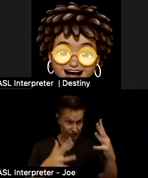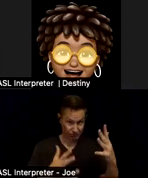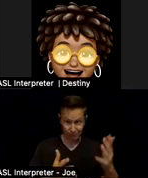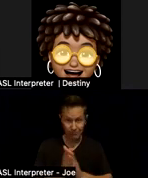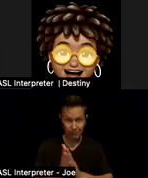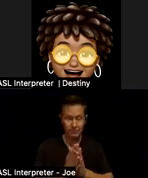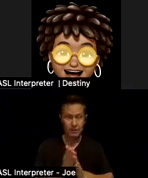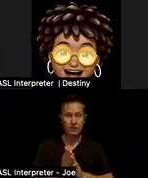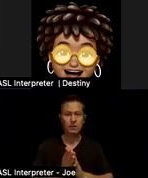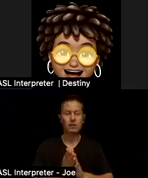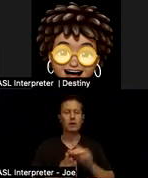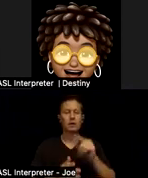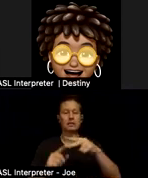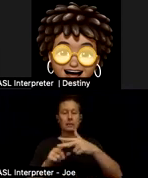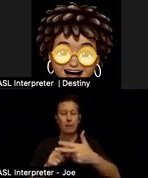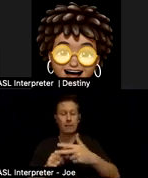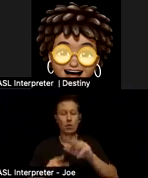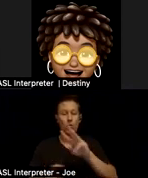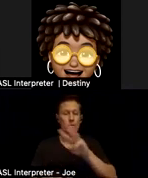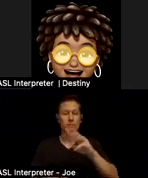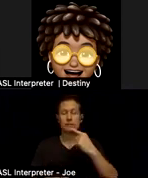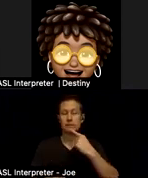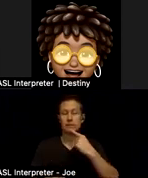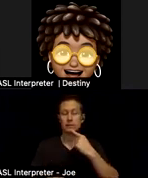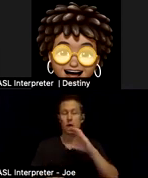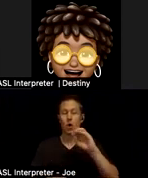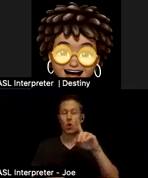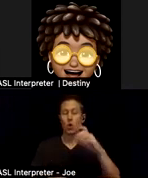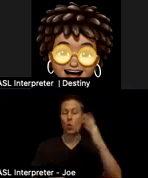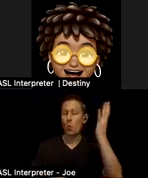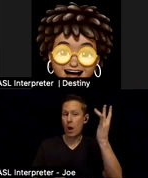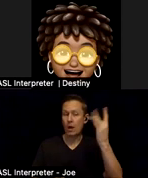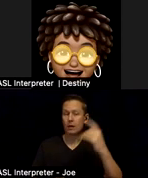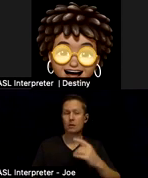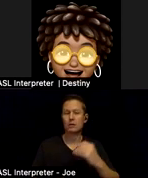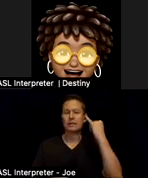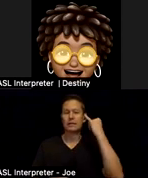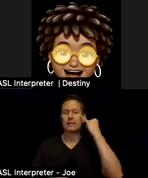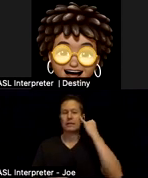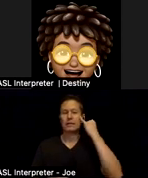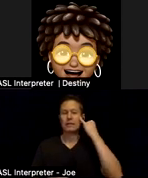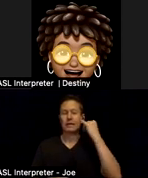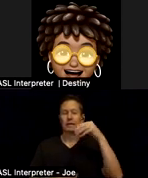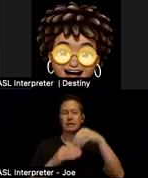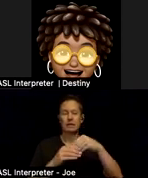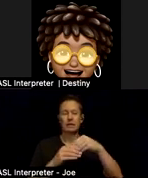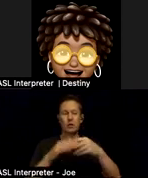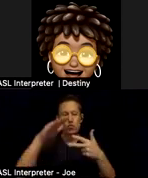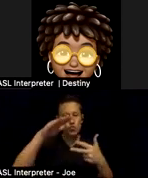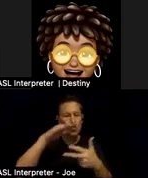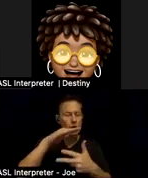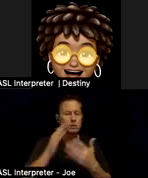this plumbing website says that according to the code, it's in case that, especially if you're like in a garage where there may be